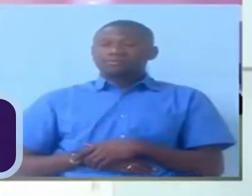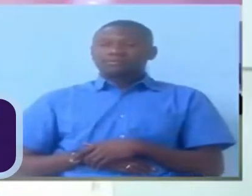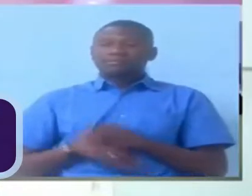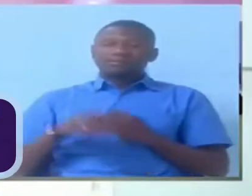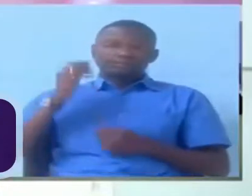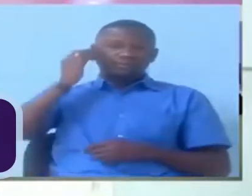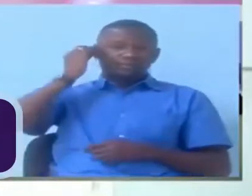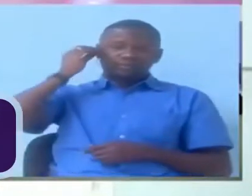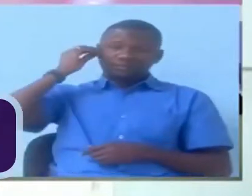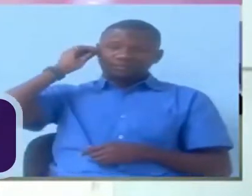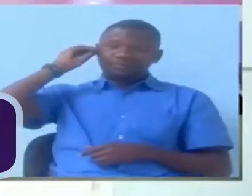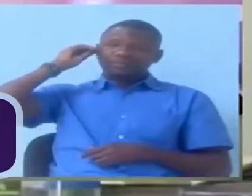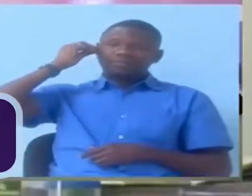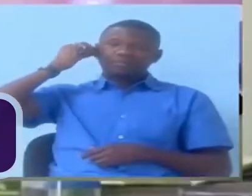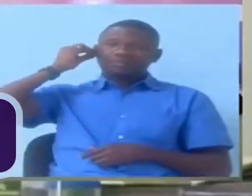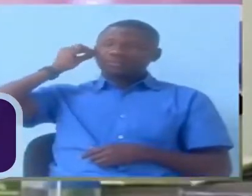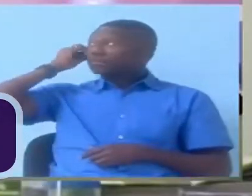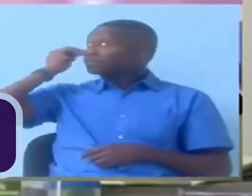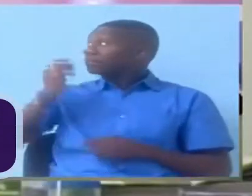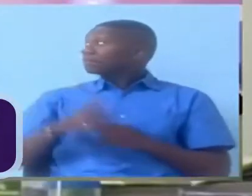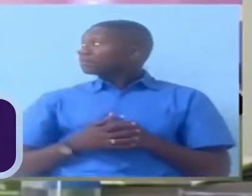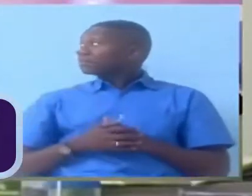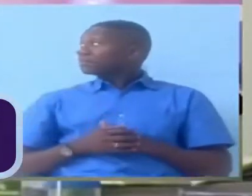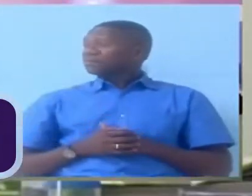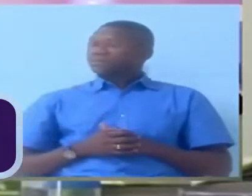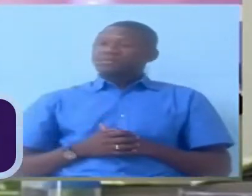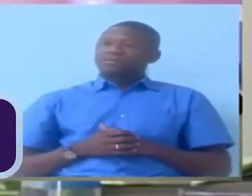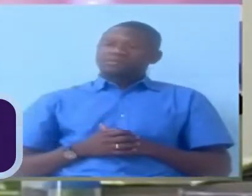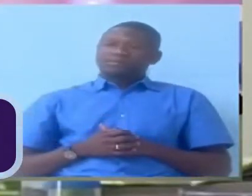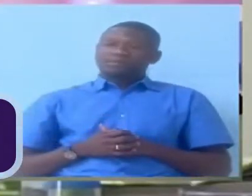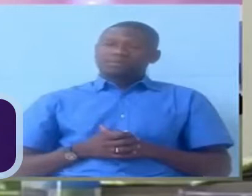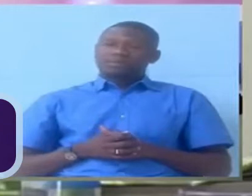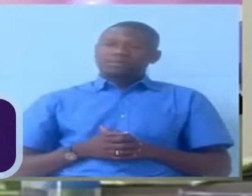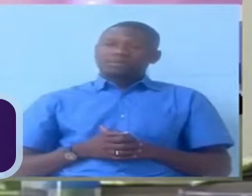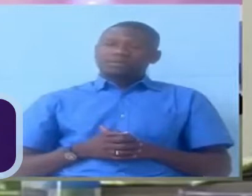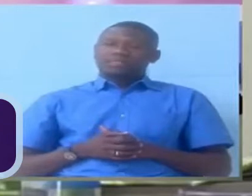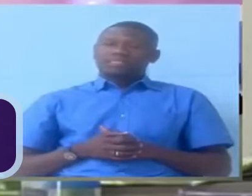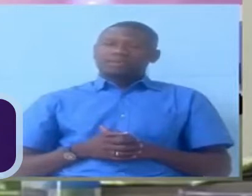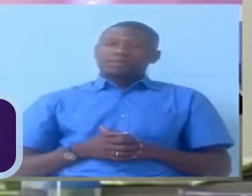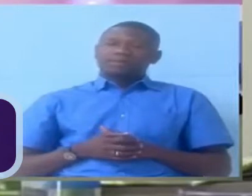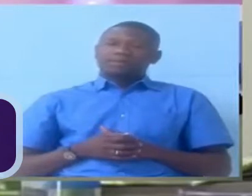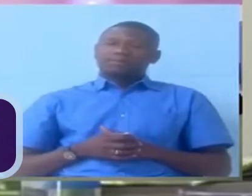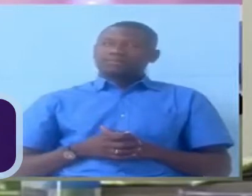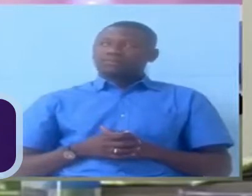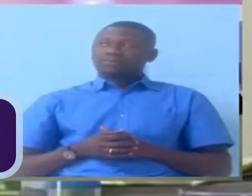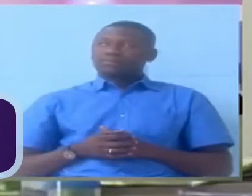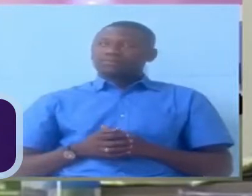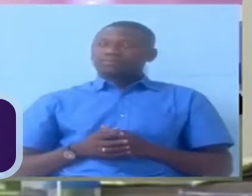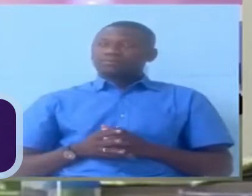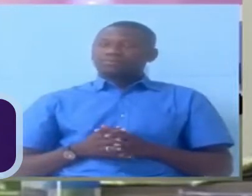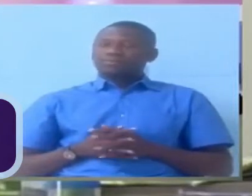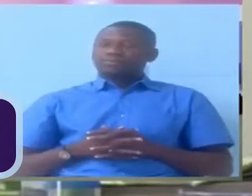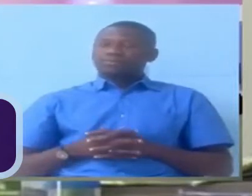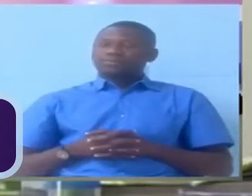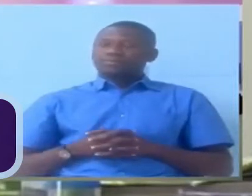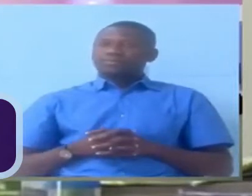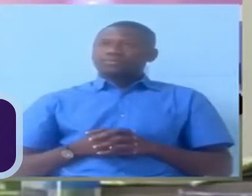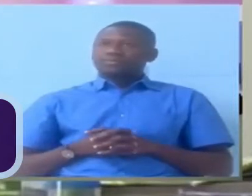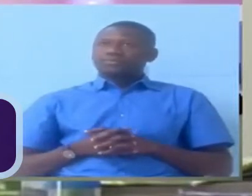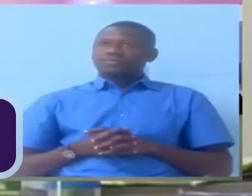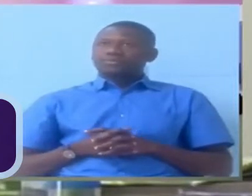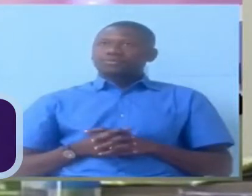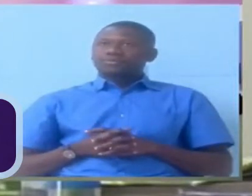sit O levels. You want to know, you would definitely know what division you get. Even common entrance, everybody would